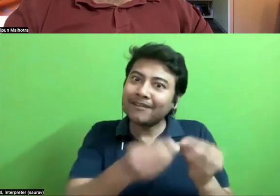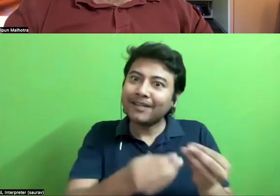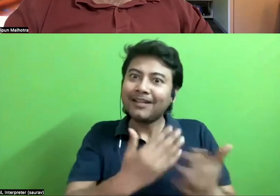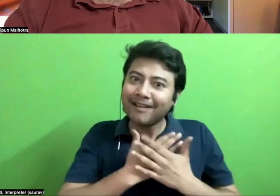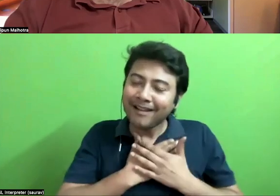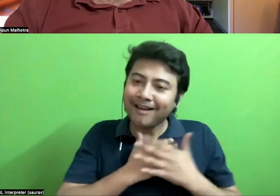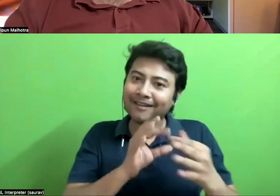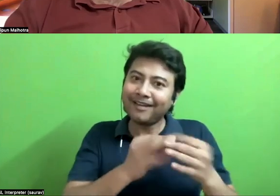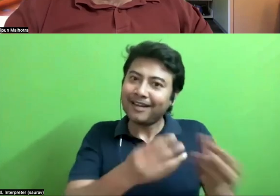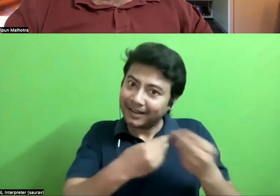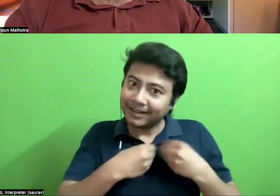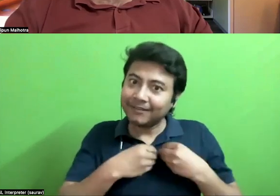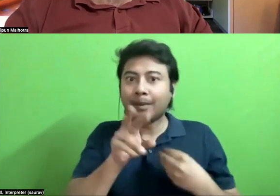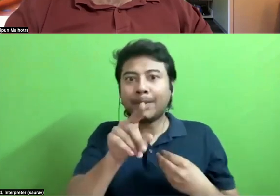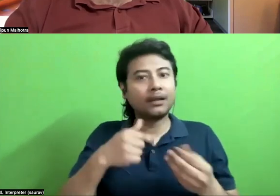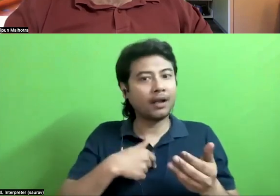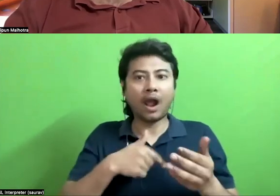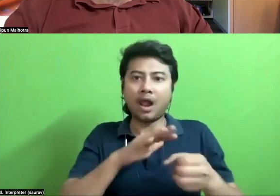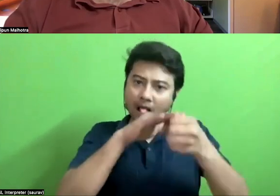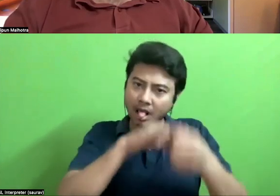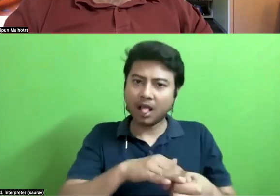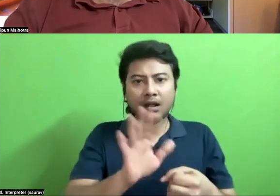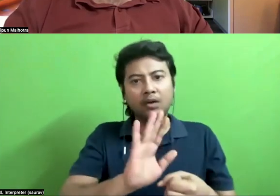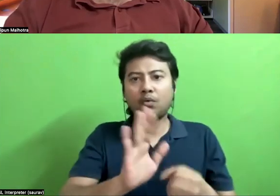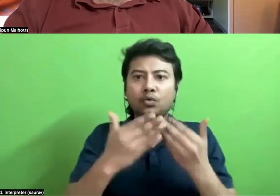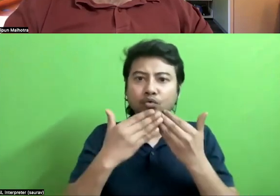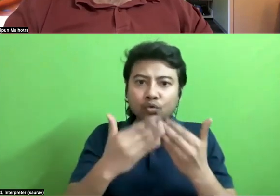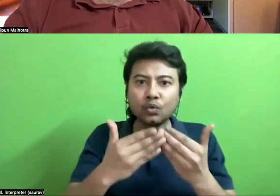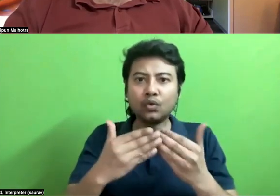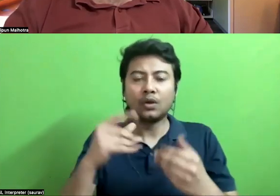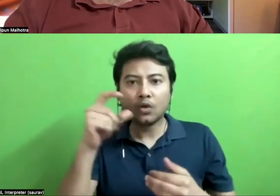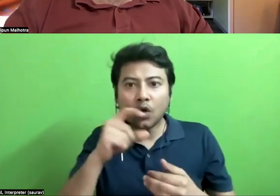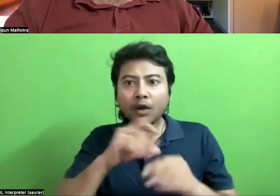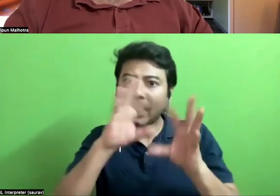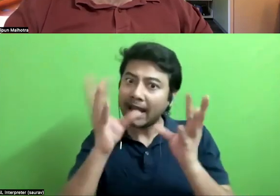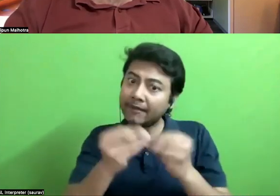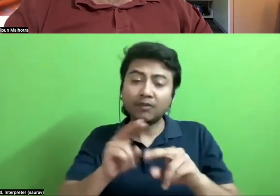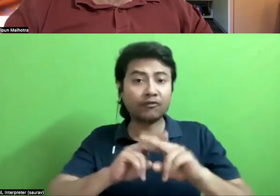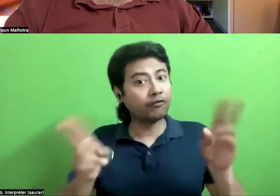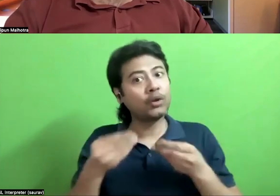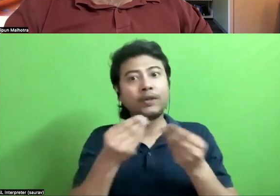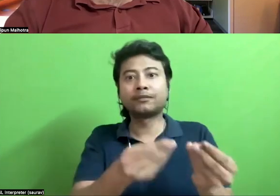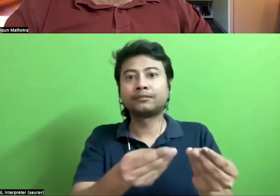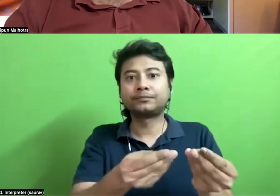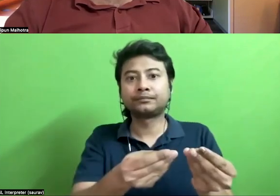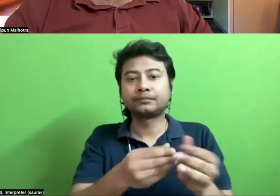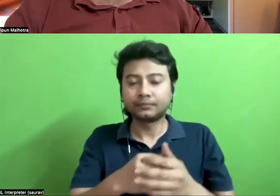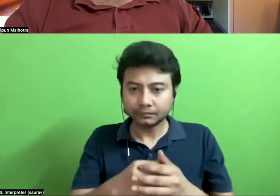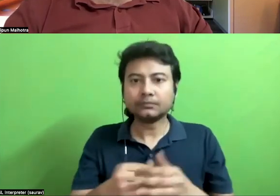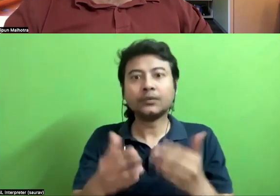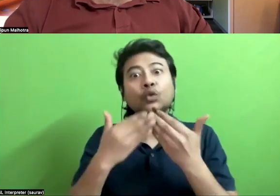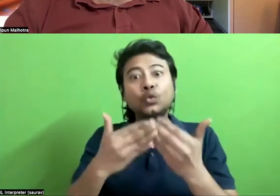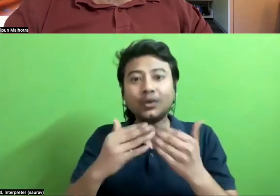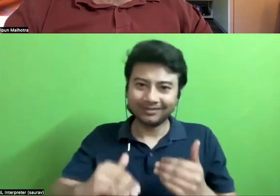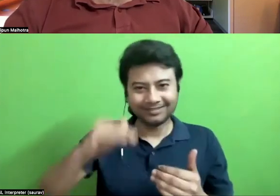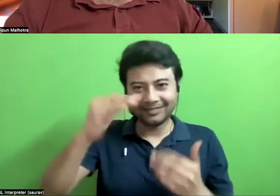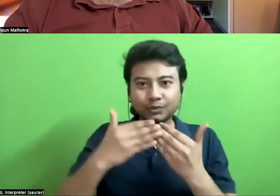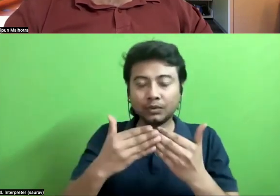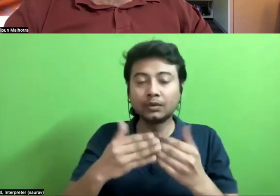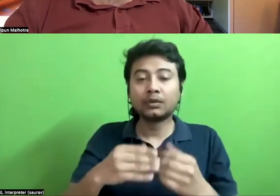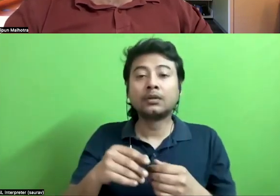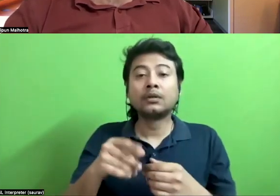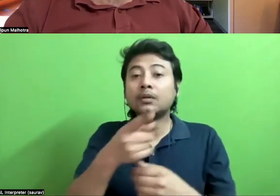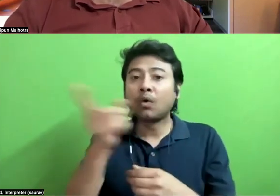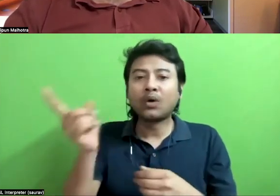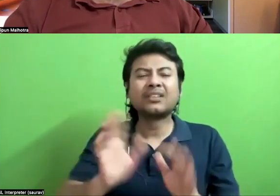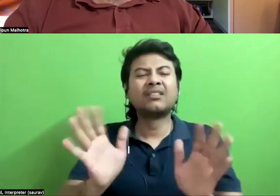When it was time to send me to school, for example, there were a lot of people who said, let's send Nipun to a special school, or let's